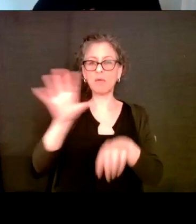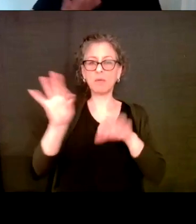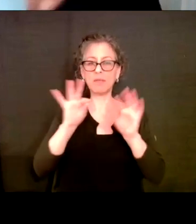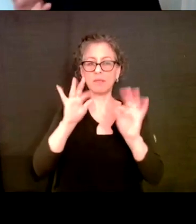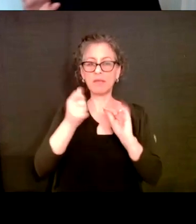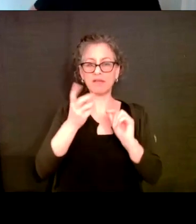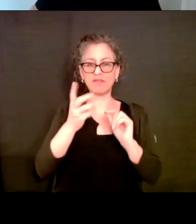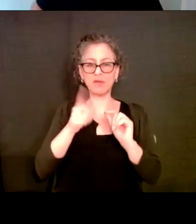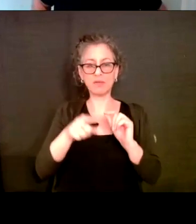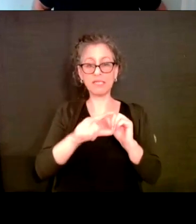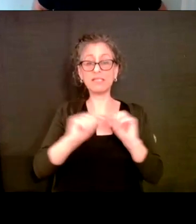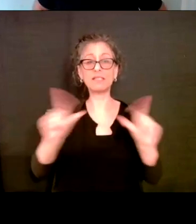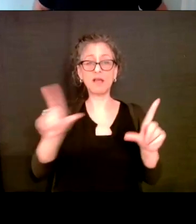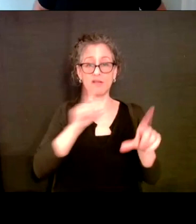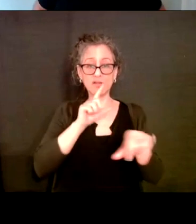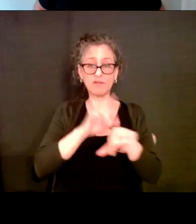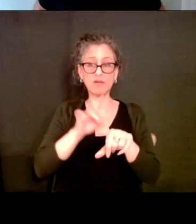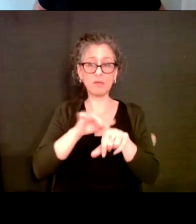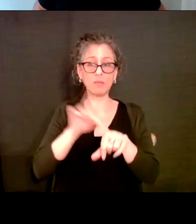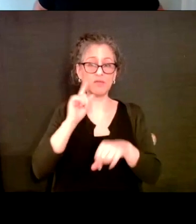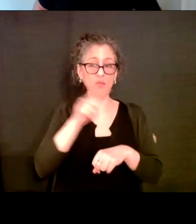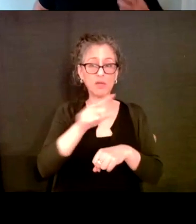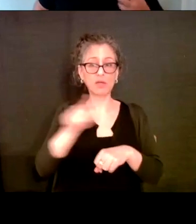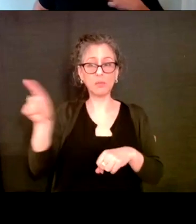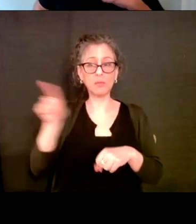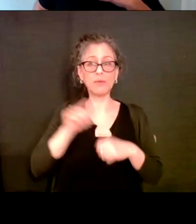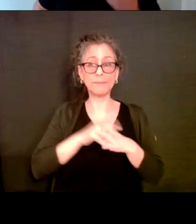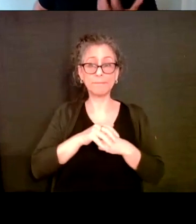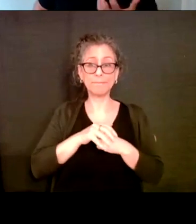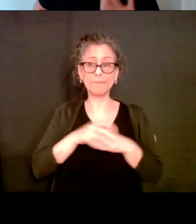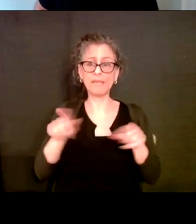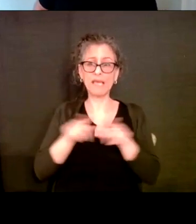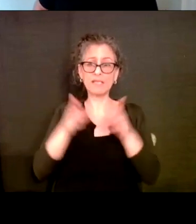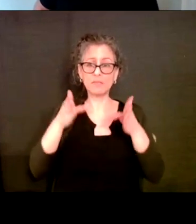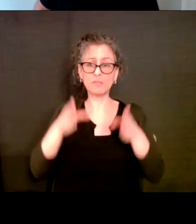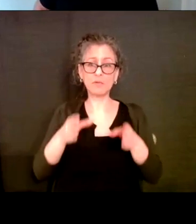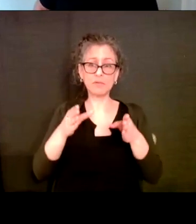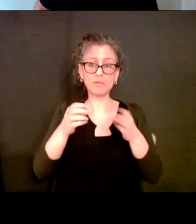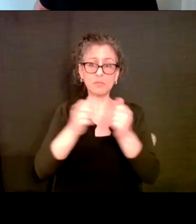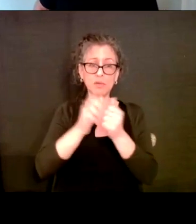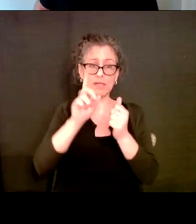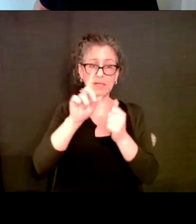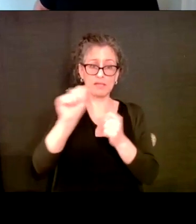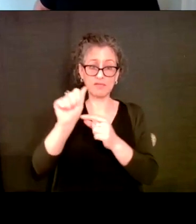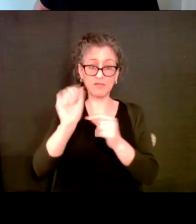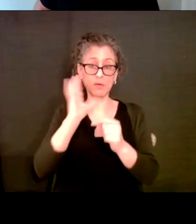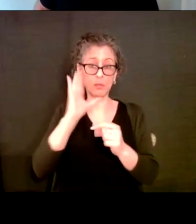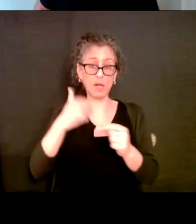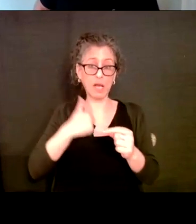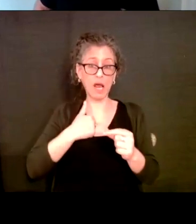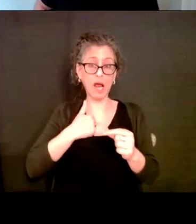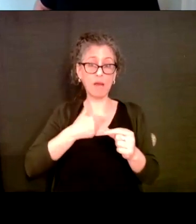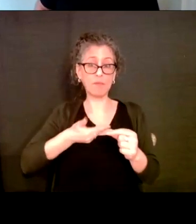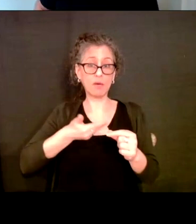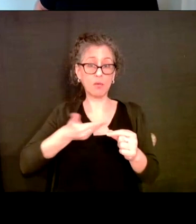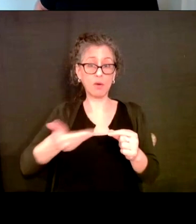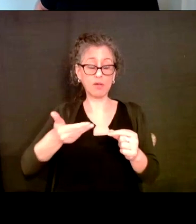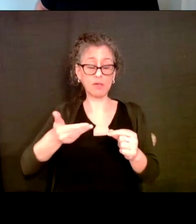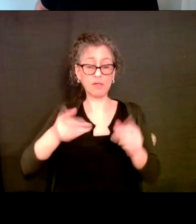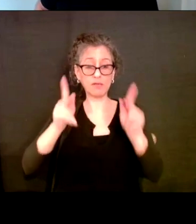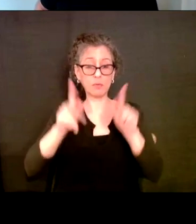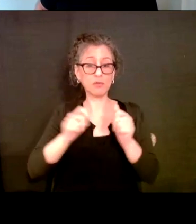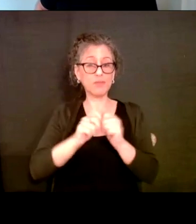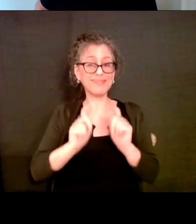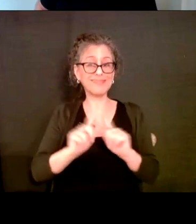these slides will be available to you. As an individual with disabilities, will I be welcomed as someone with different